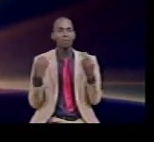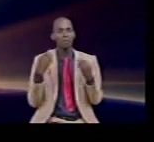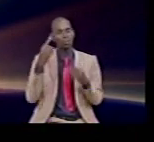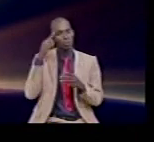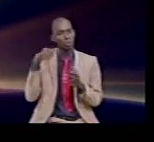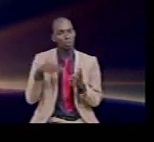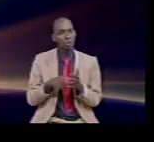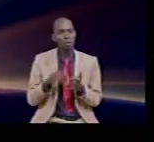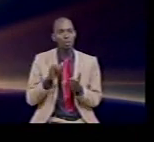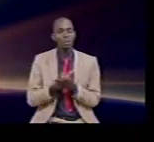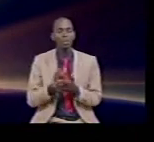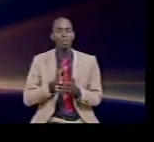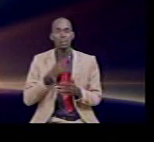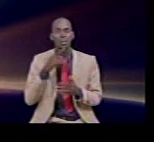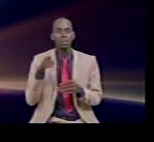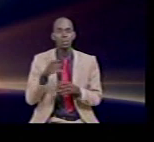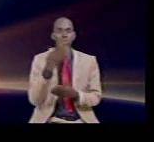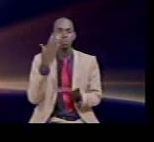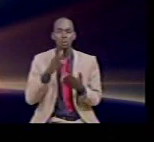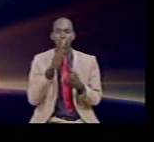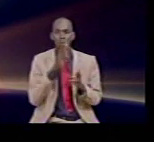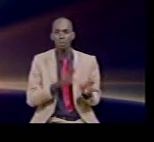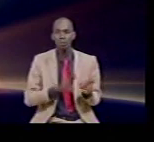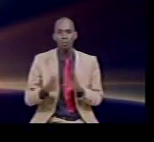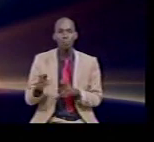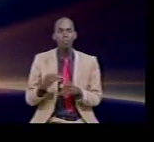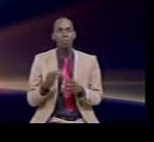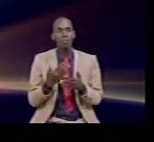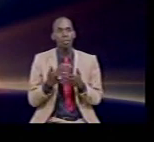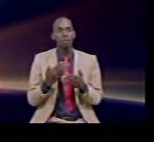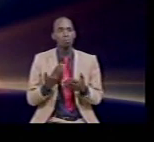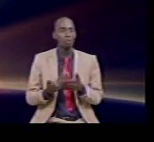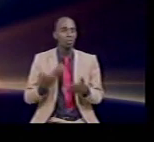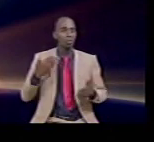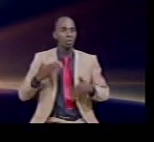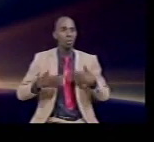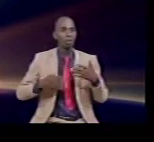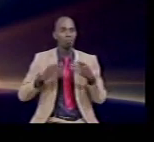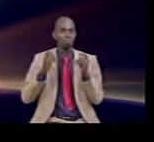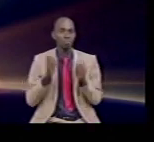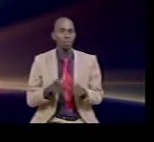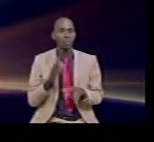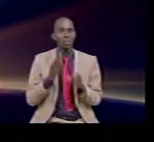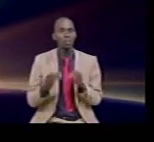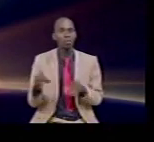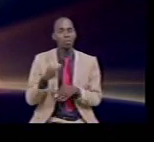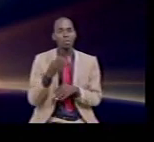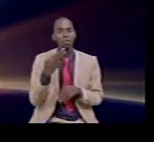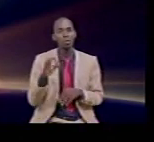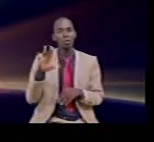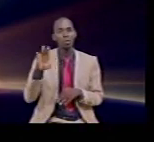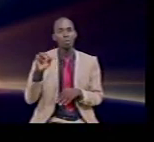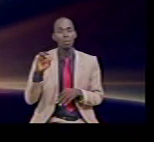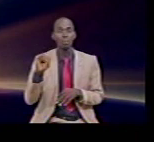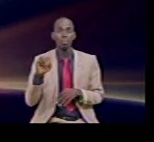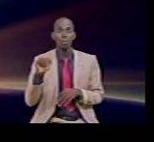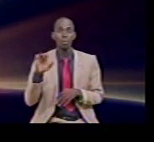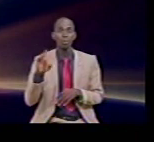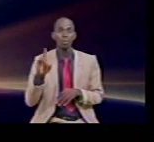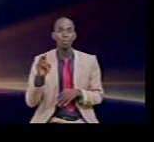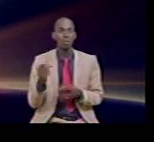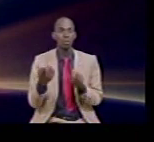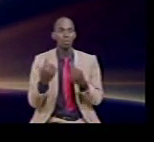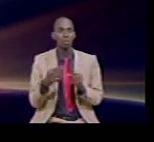said, ye may be ready. Lest haply if they of Macedonia come with me, and find you unprepared,